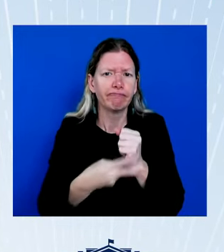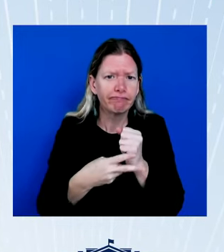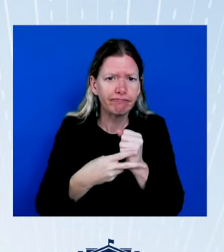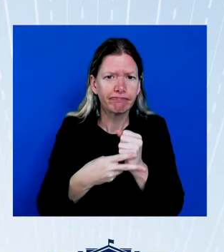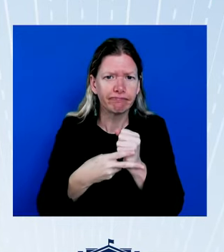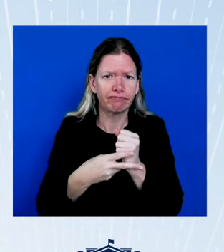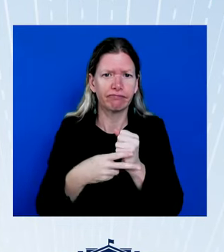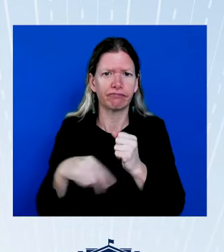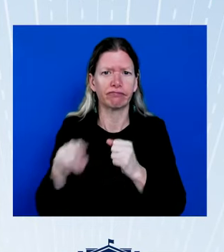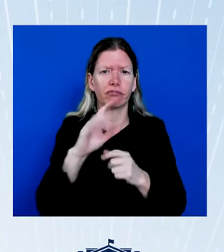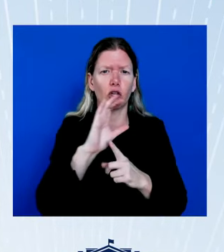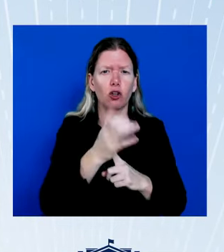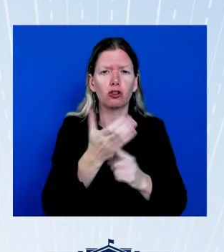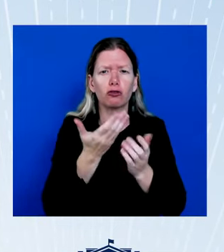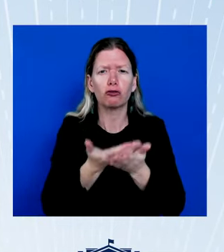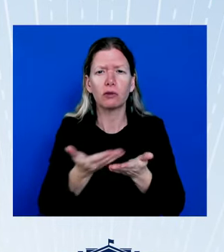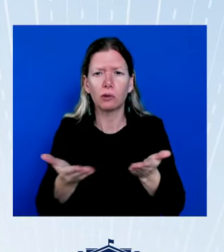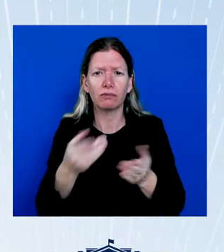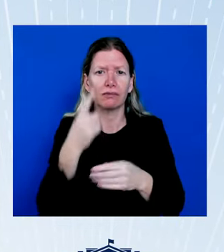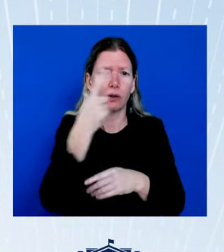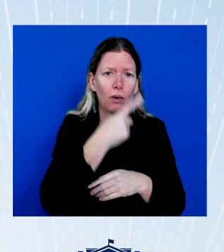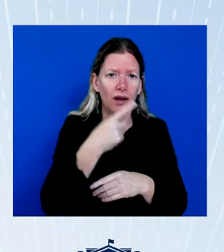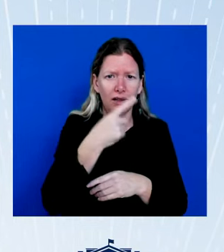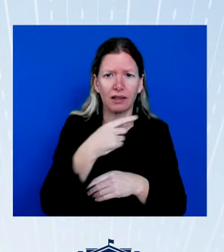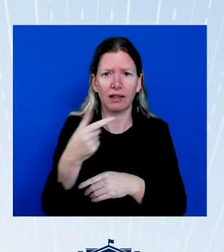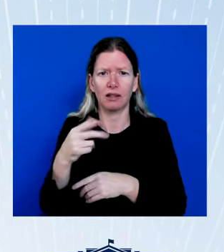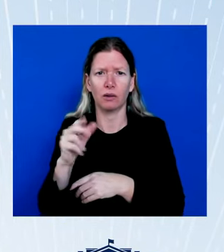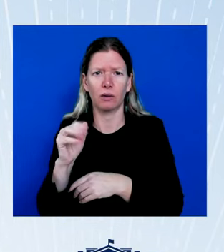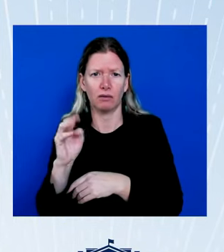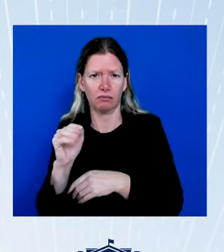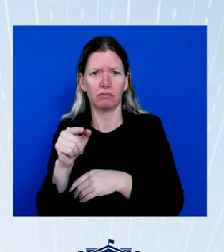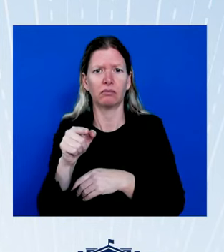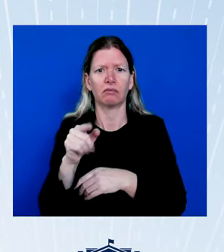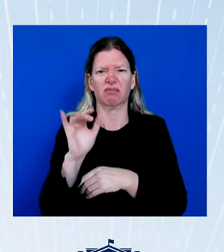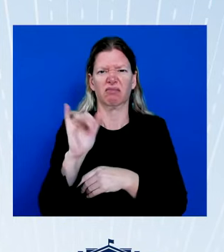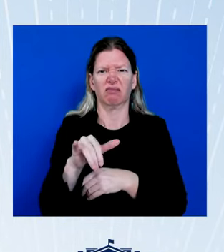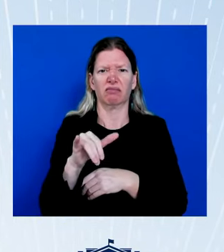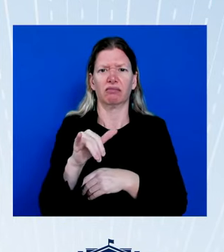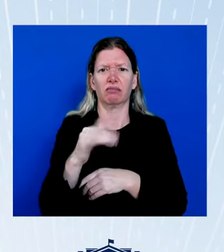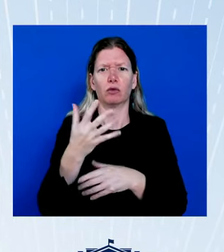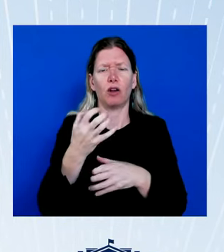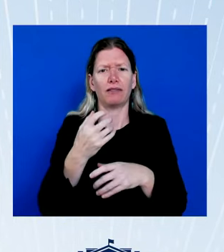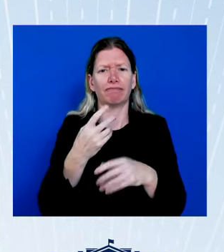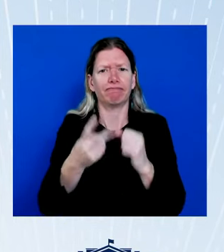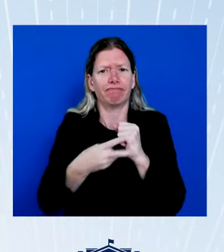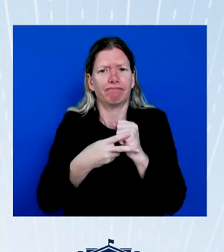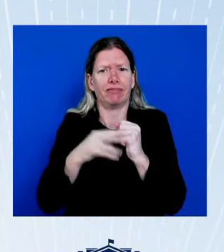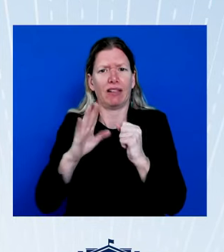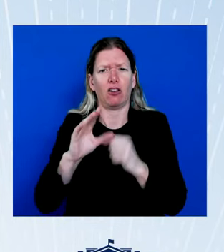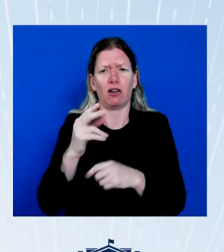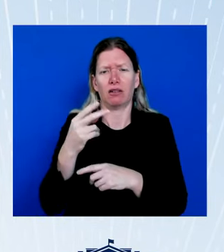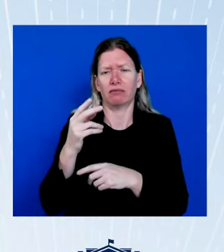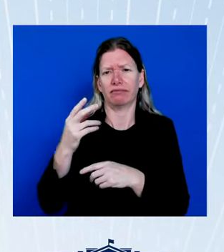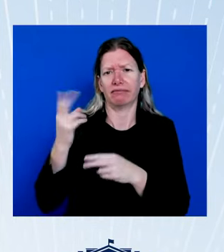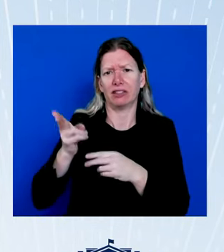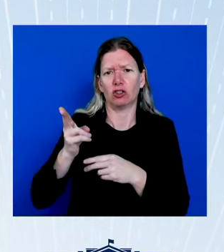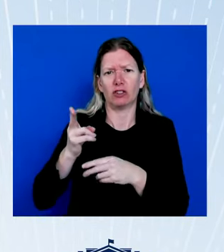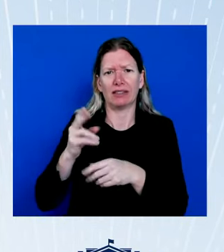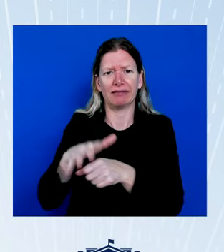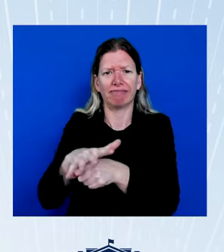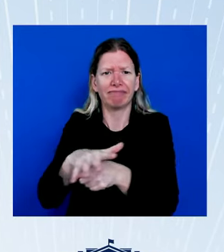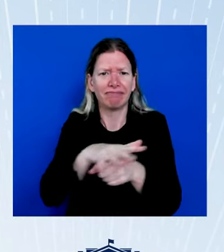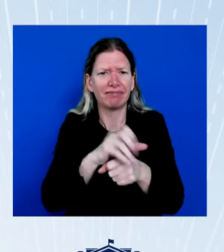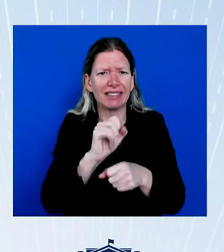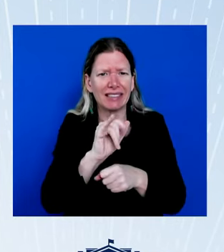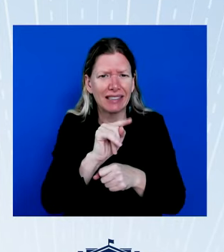to safeguard heritage sites, historical artifacts, and cultural landmarks. Funds will also support local initiatives